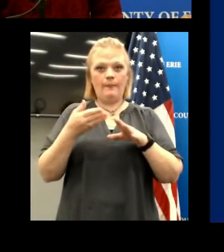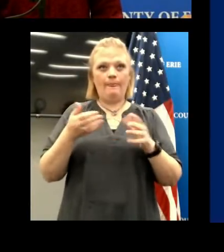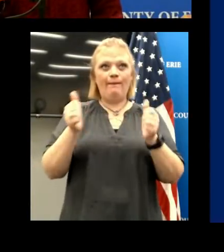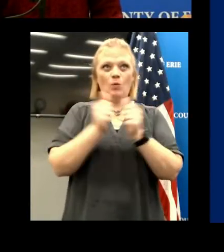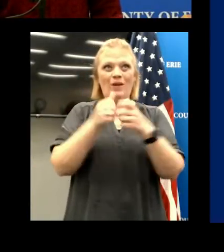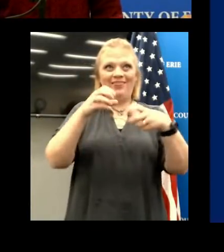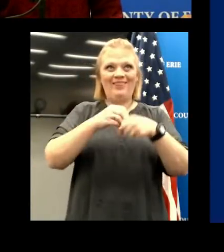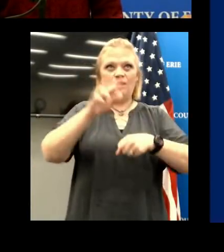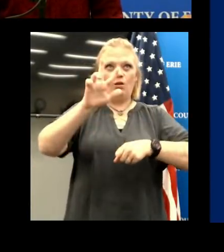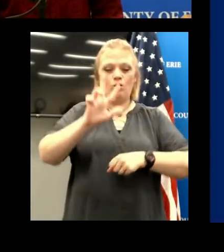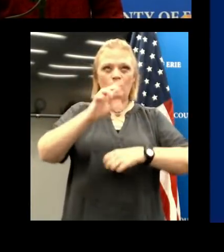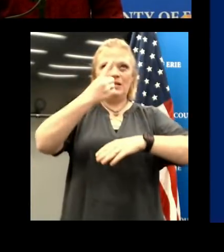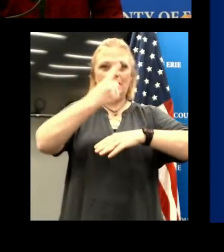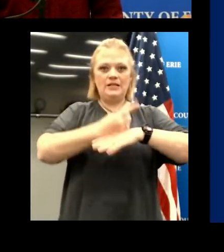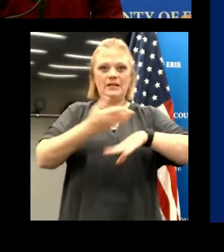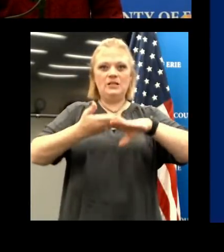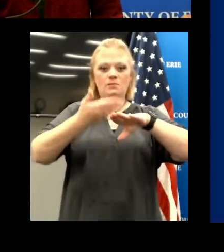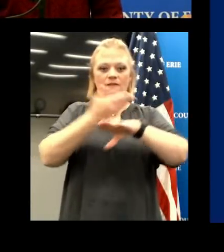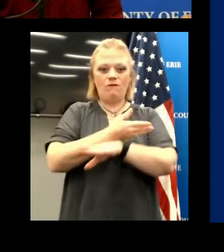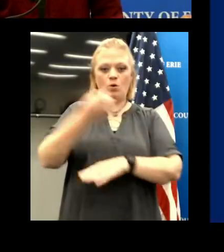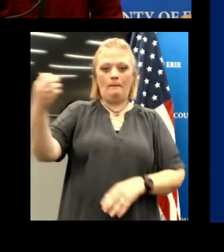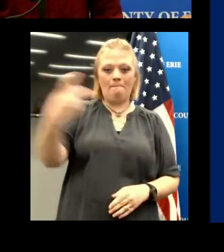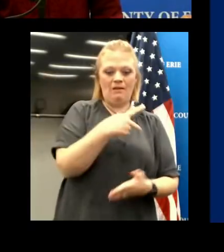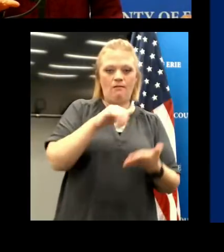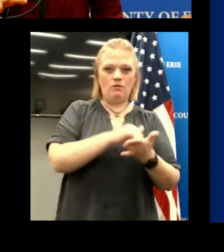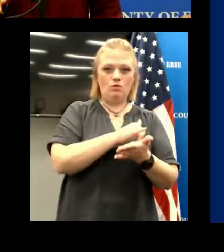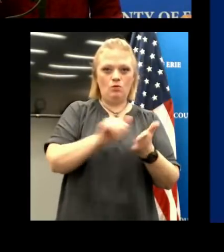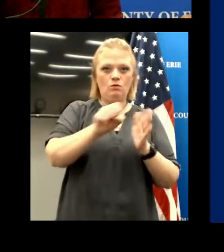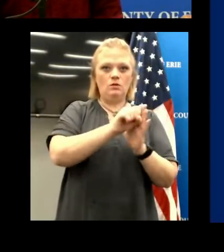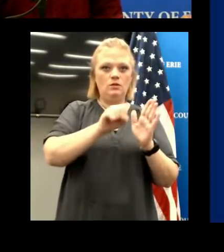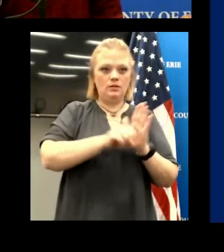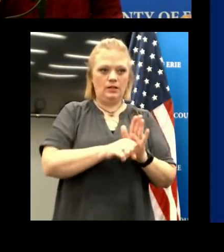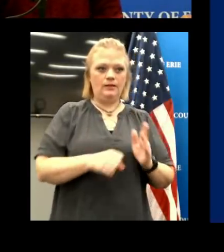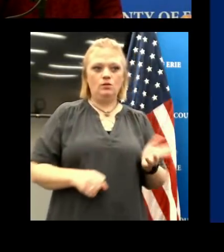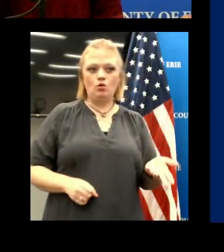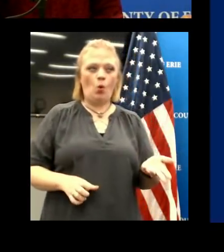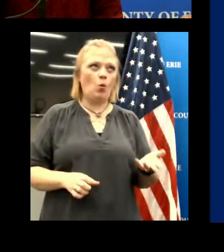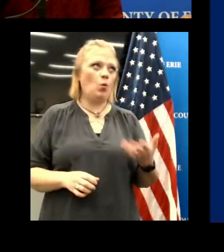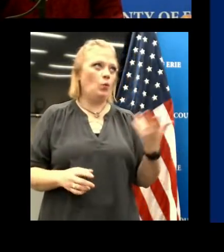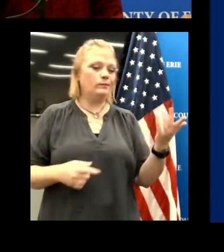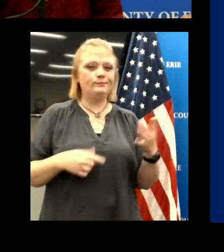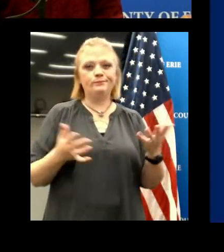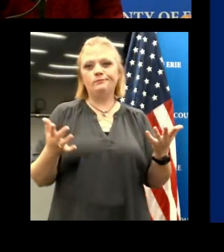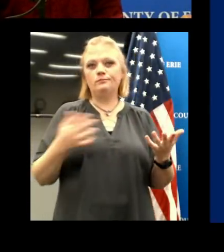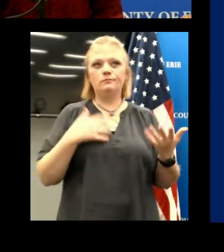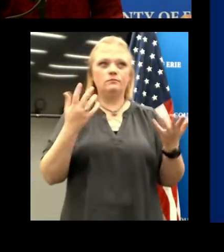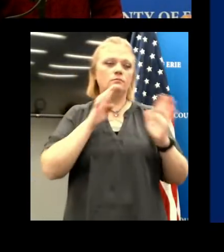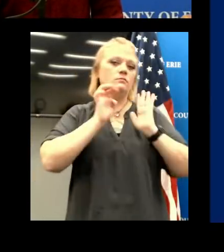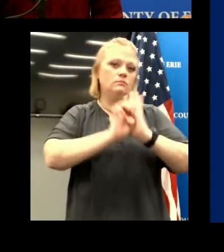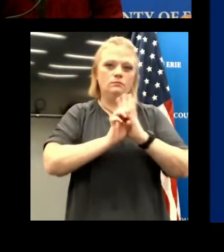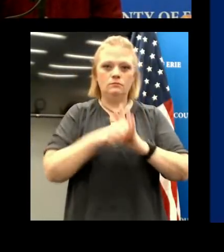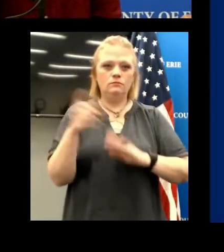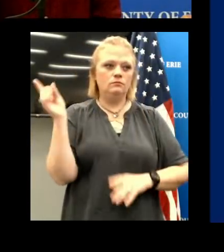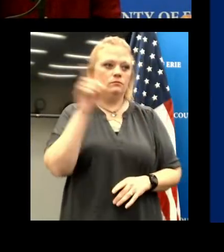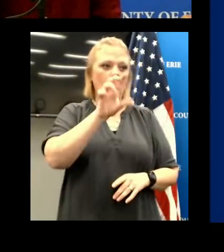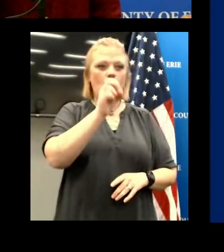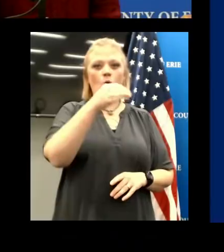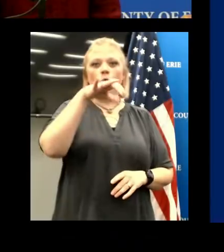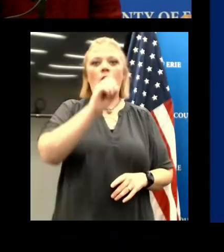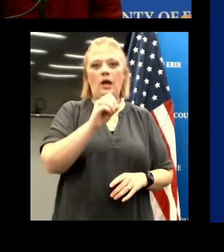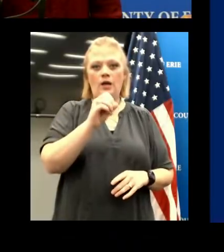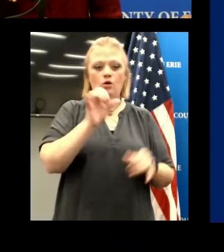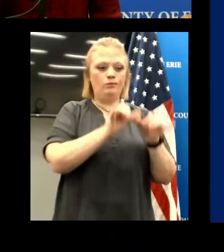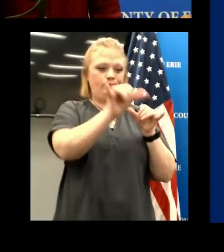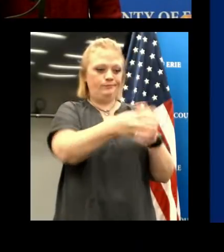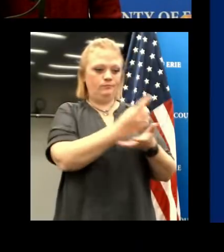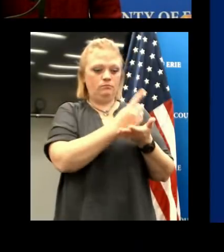within 3 days before you return to New York State. So say you were in Ohio for 2 days, say you were in Ohio for a